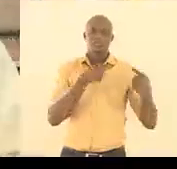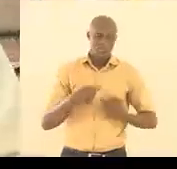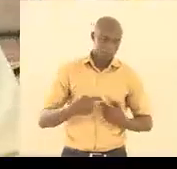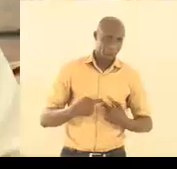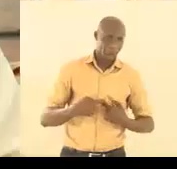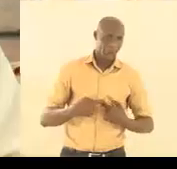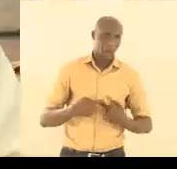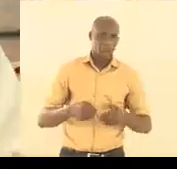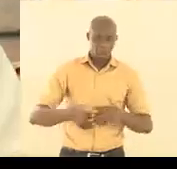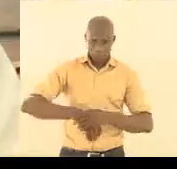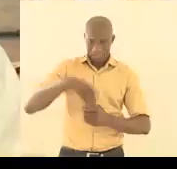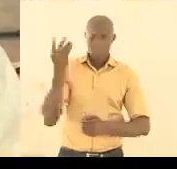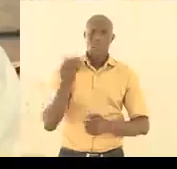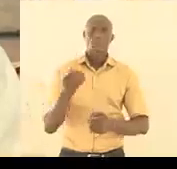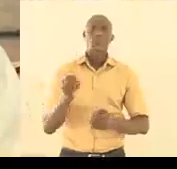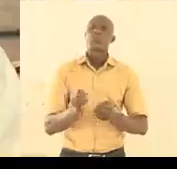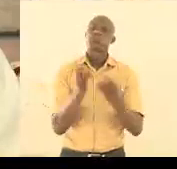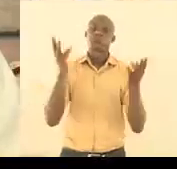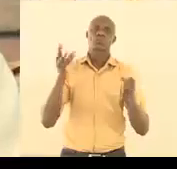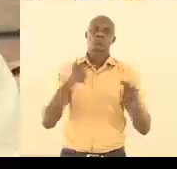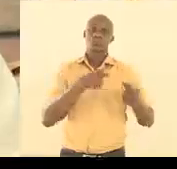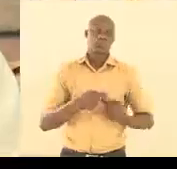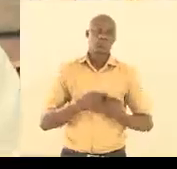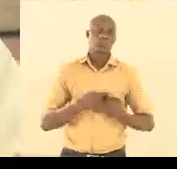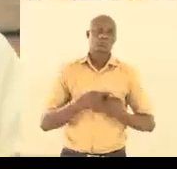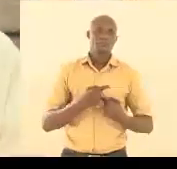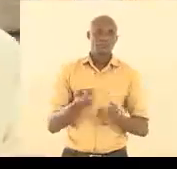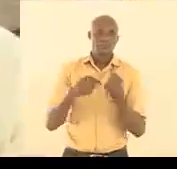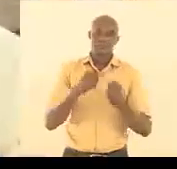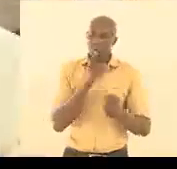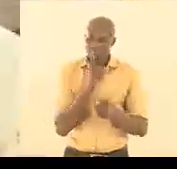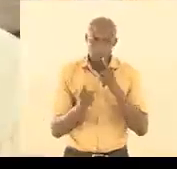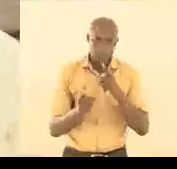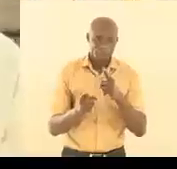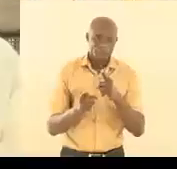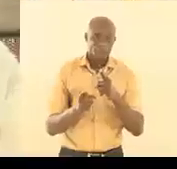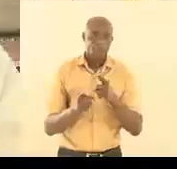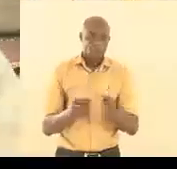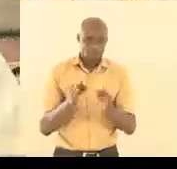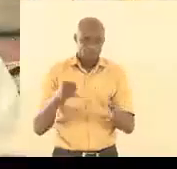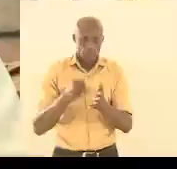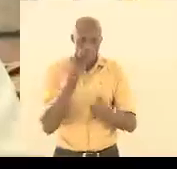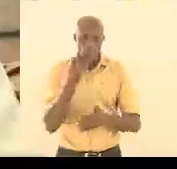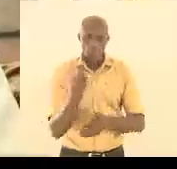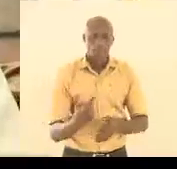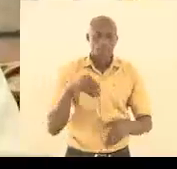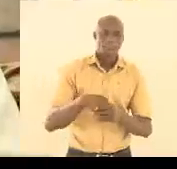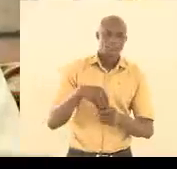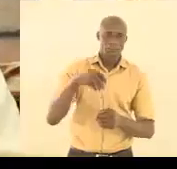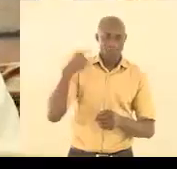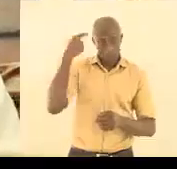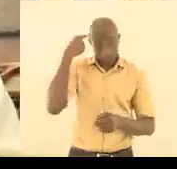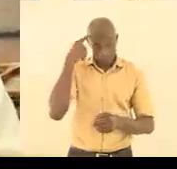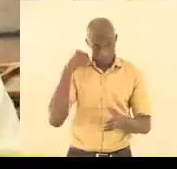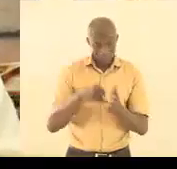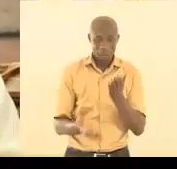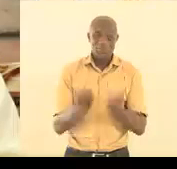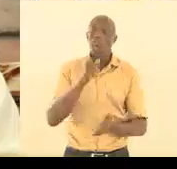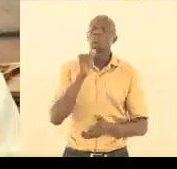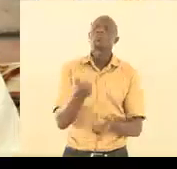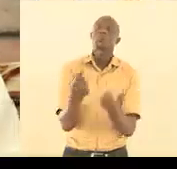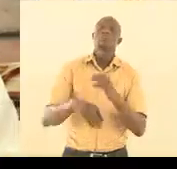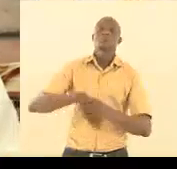out of the abundance of the heart. Speak it. But if it is only in the mind, it may be in the mind and it may not come